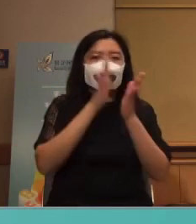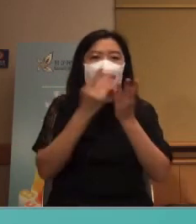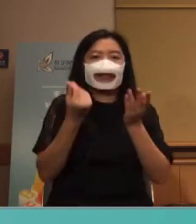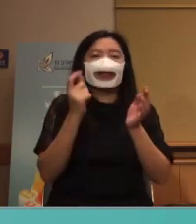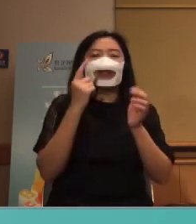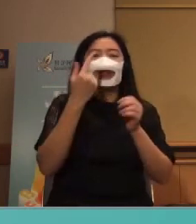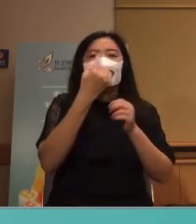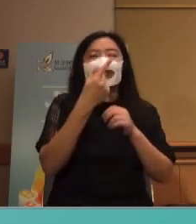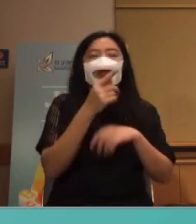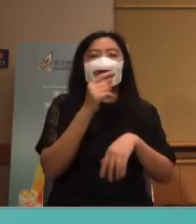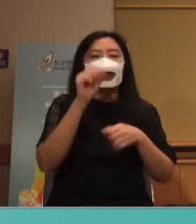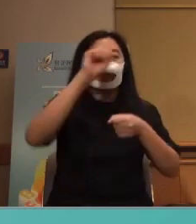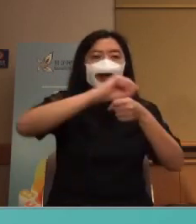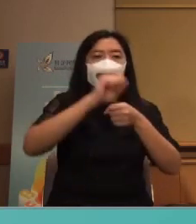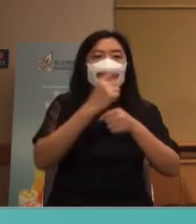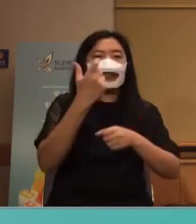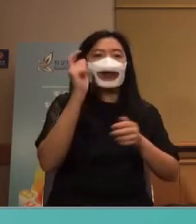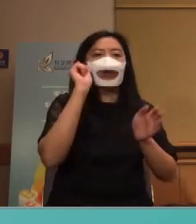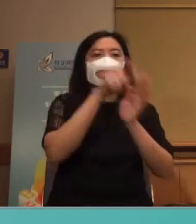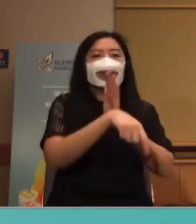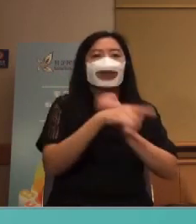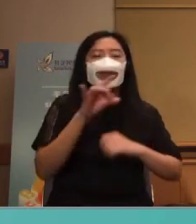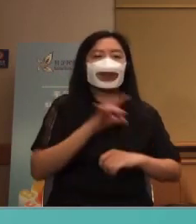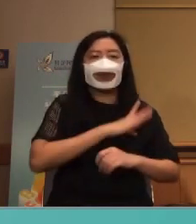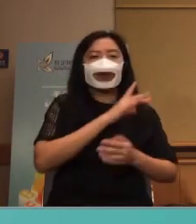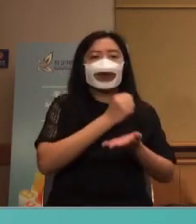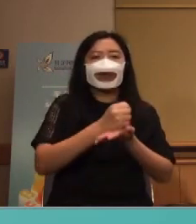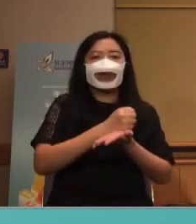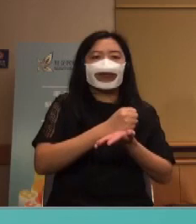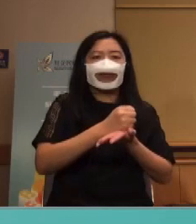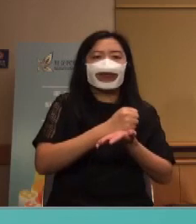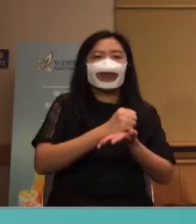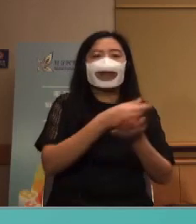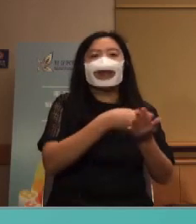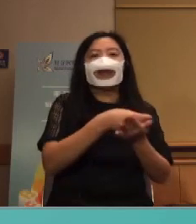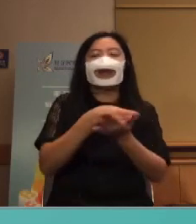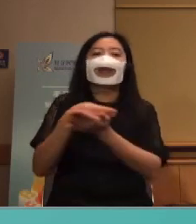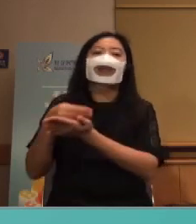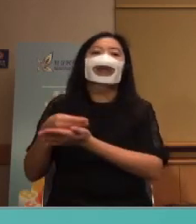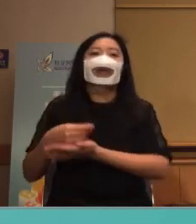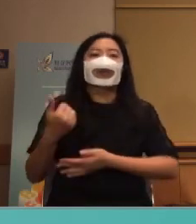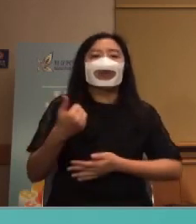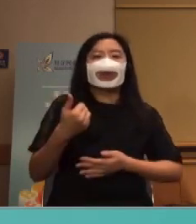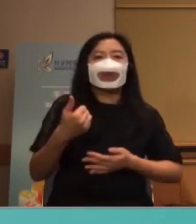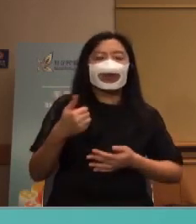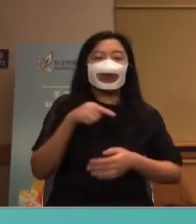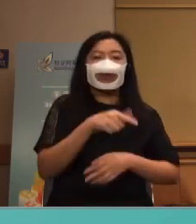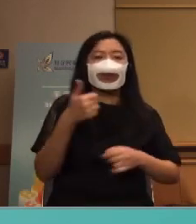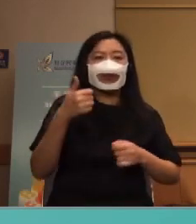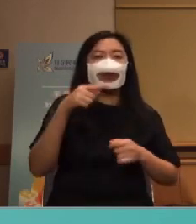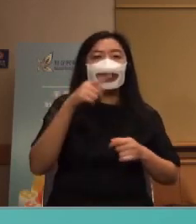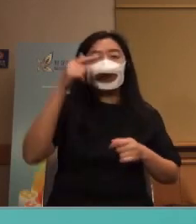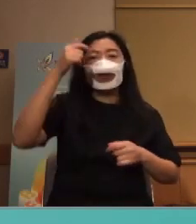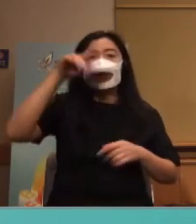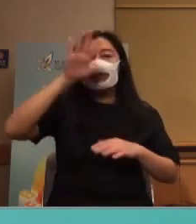Visa or MasterCard and just pay for things, right? So the adoption is definitely there. But when you really talk about, okay, the type of